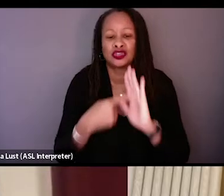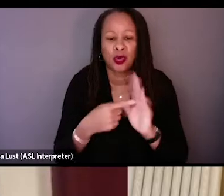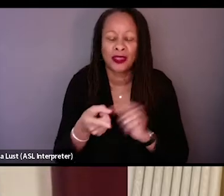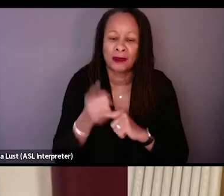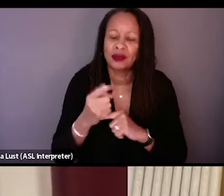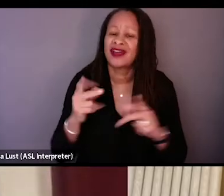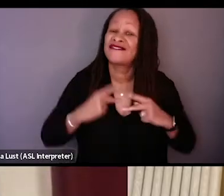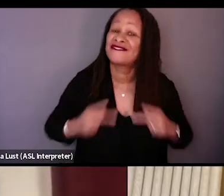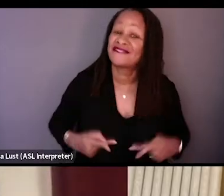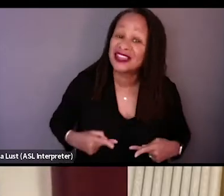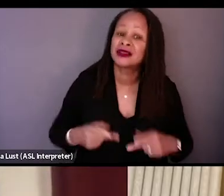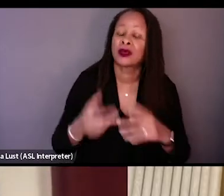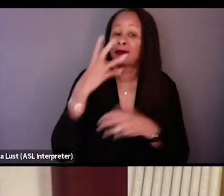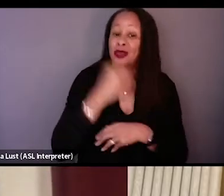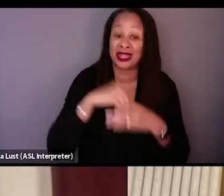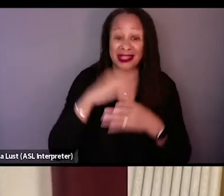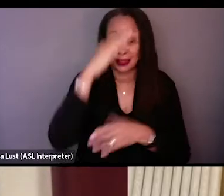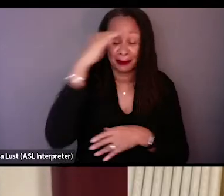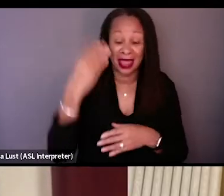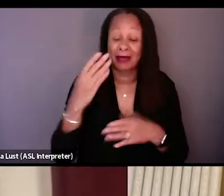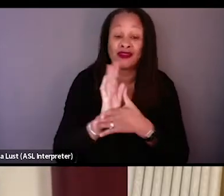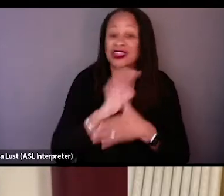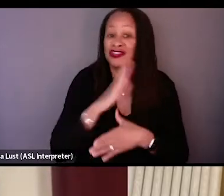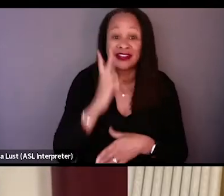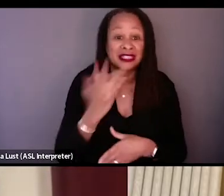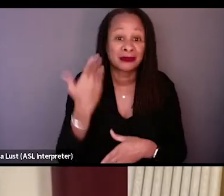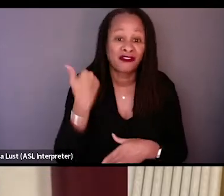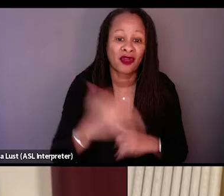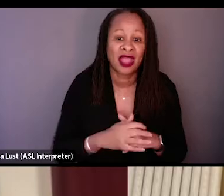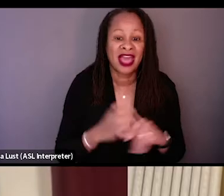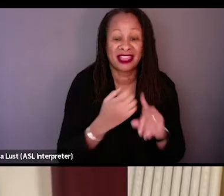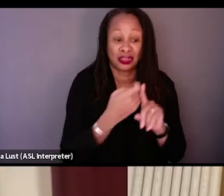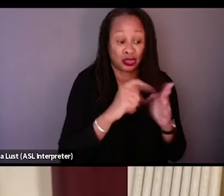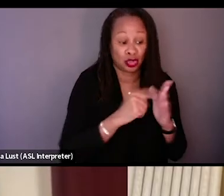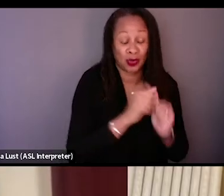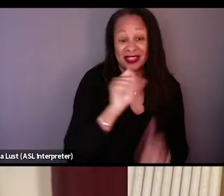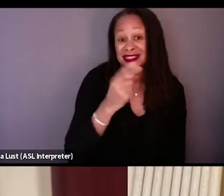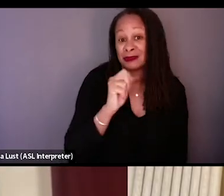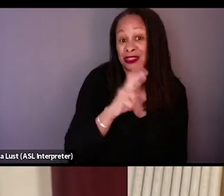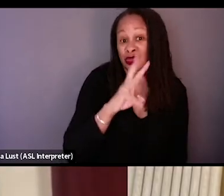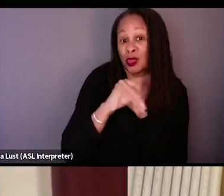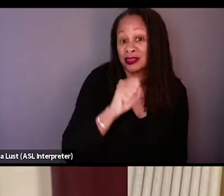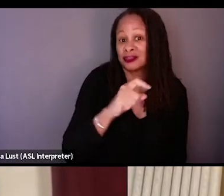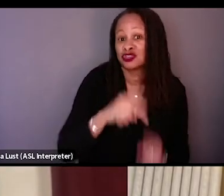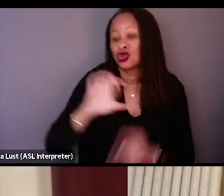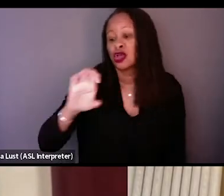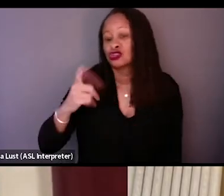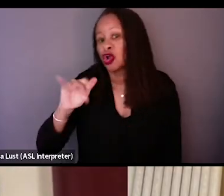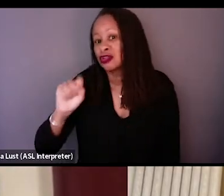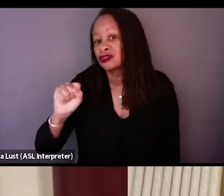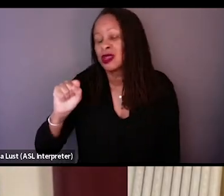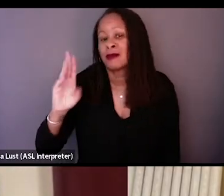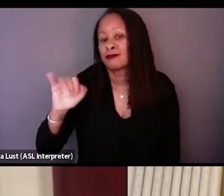physical beauty in these Black movies that hadn't been seen before. That you can go from Spencer Williams to Charles Burnett with Bill